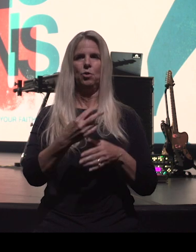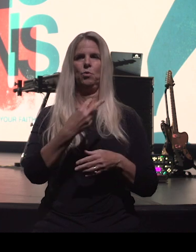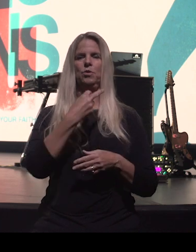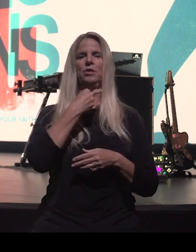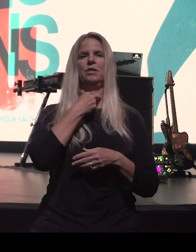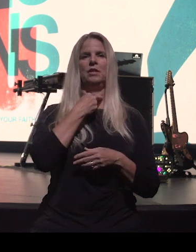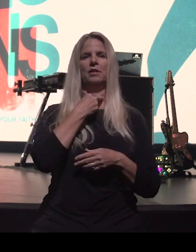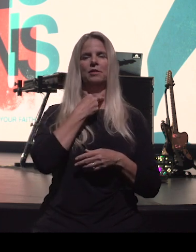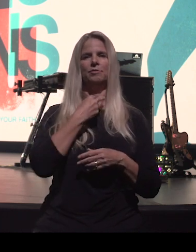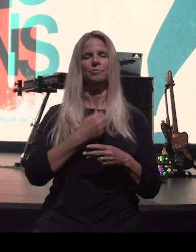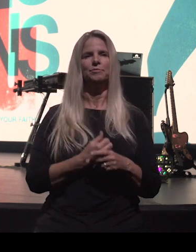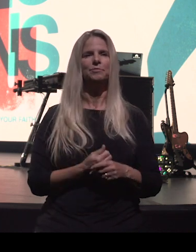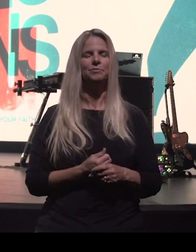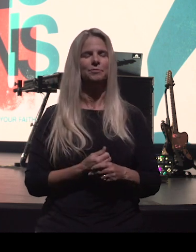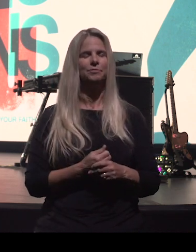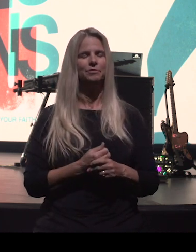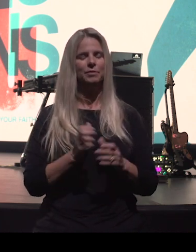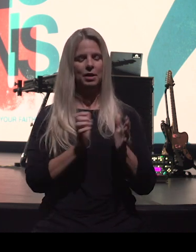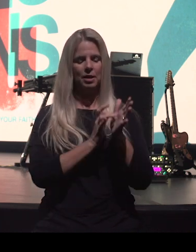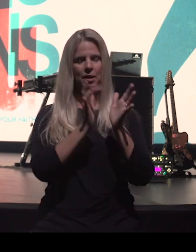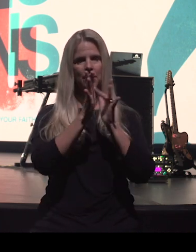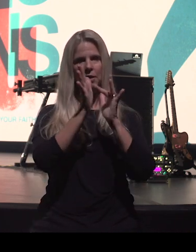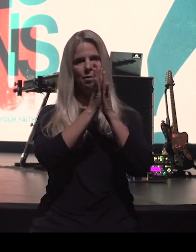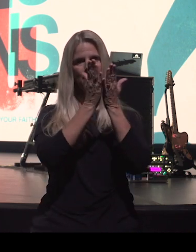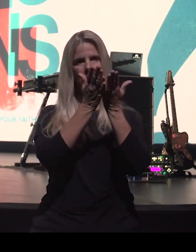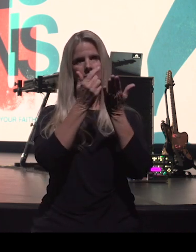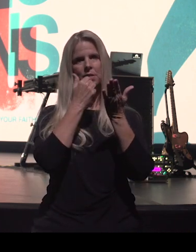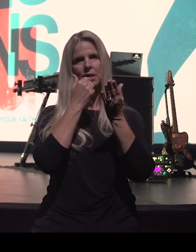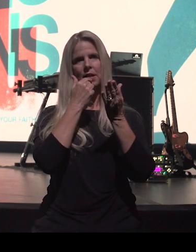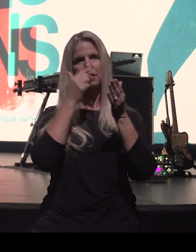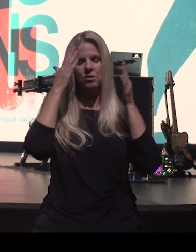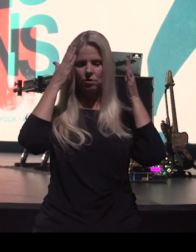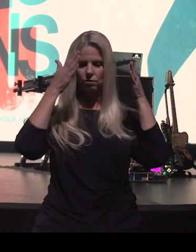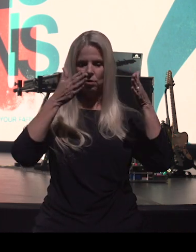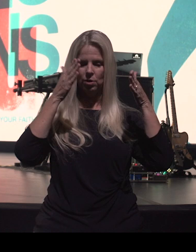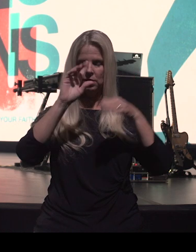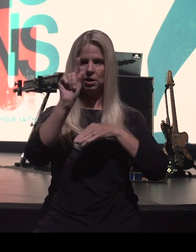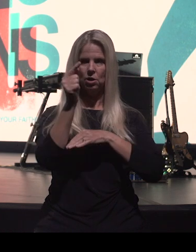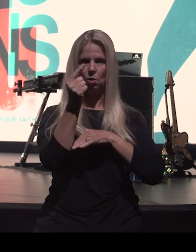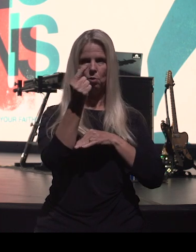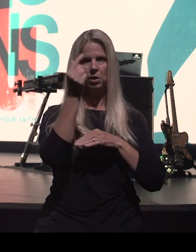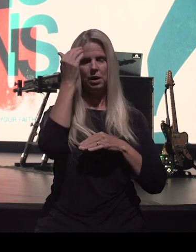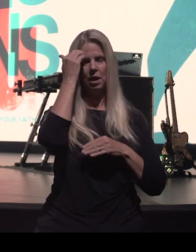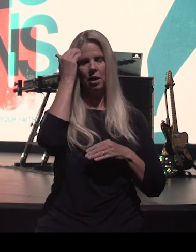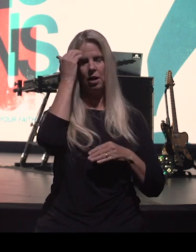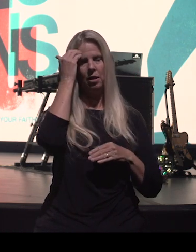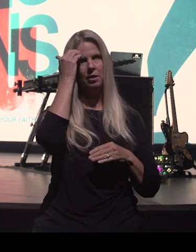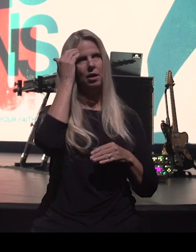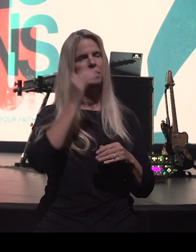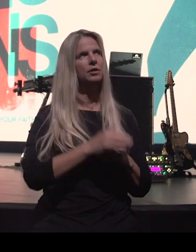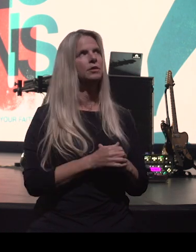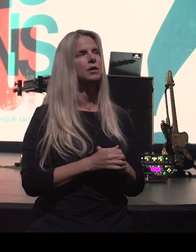Listen to what Scripture says about just focusing on knowledge. Watch this, 1 Corinthians chapter 8, 1 through 3. But